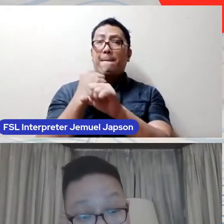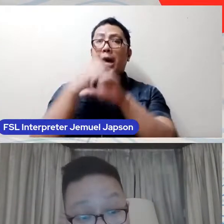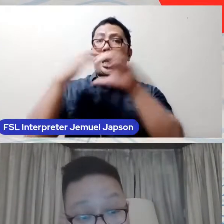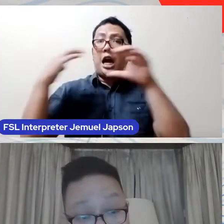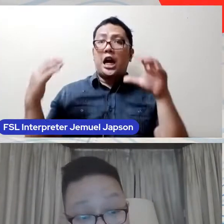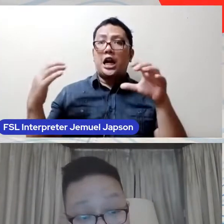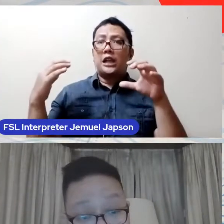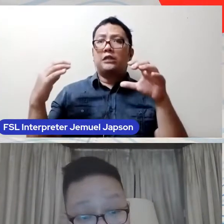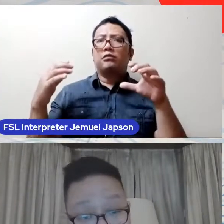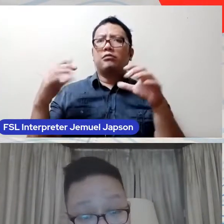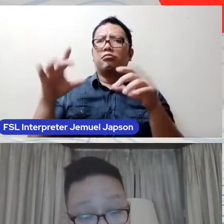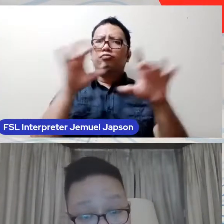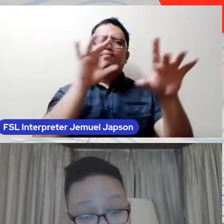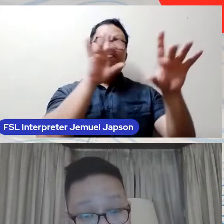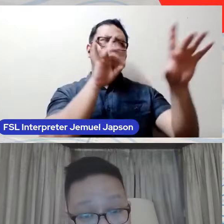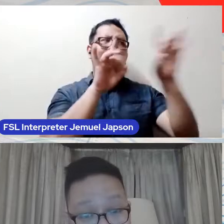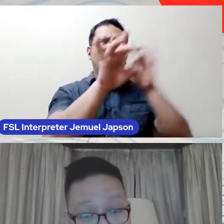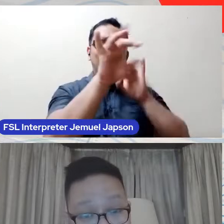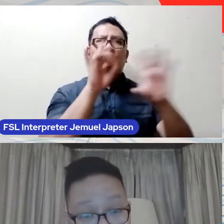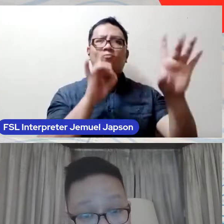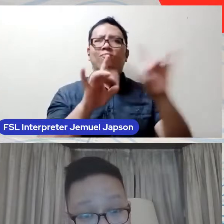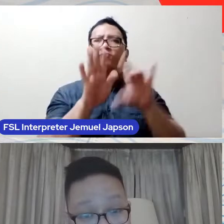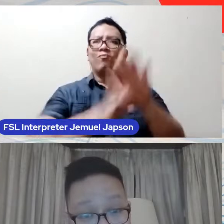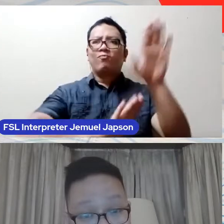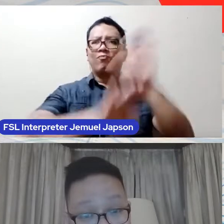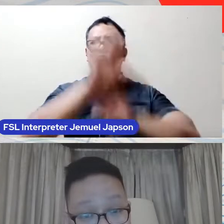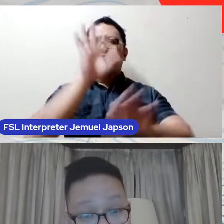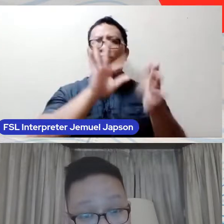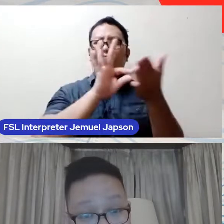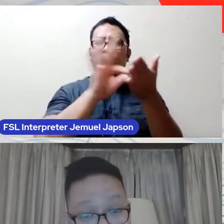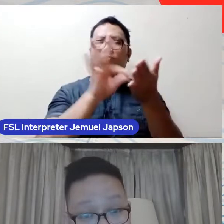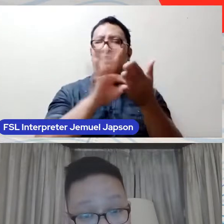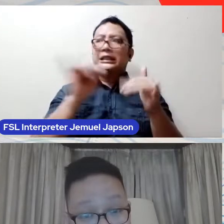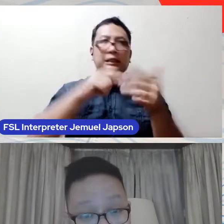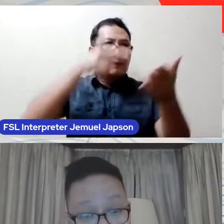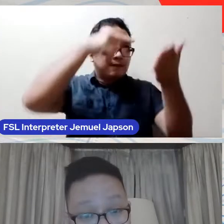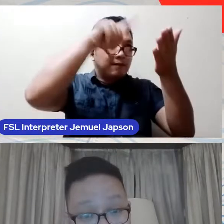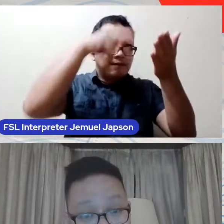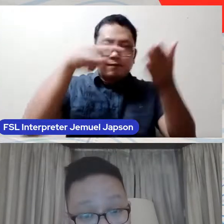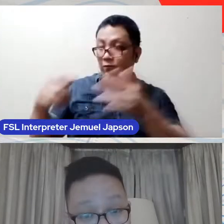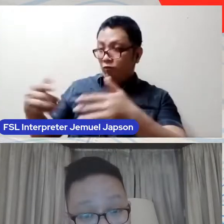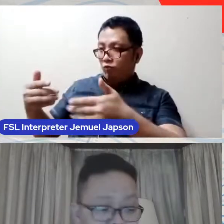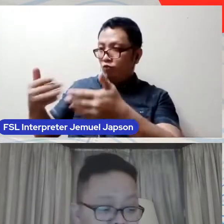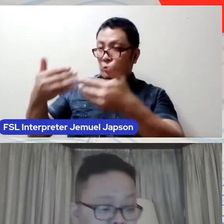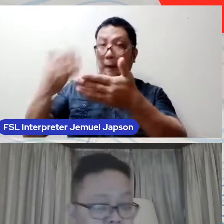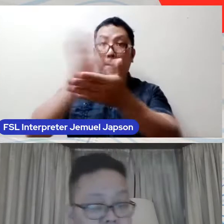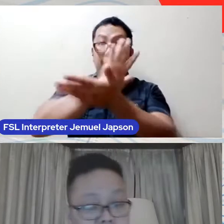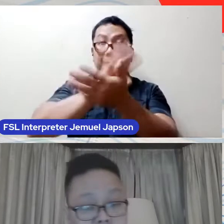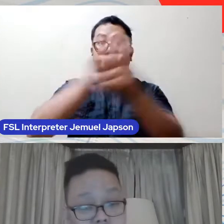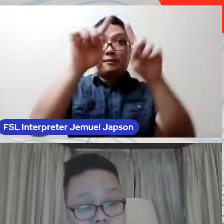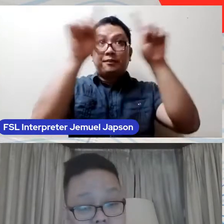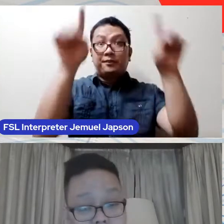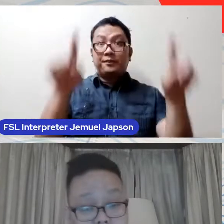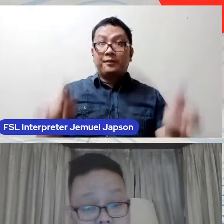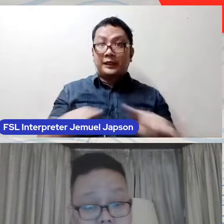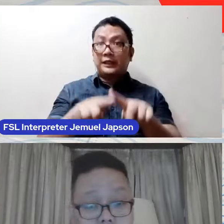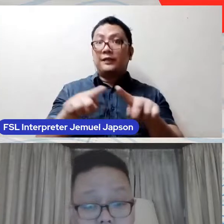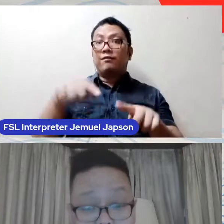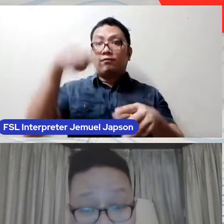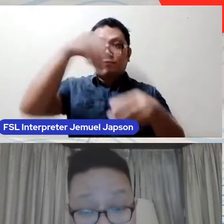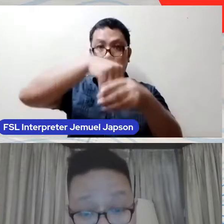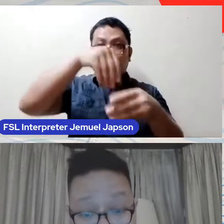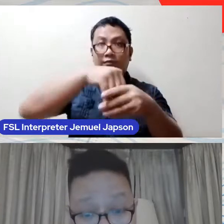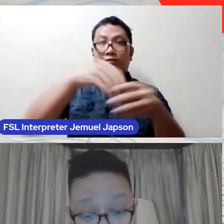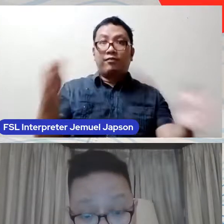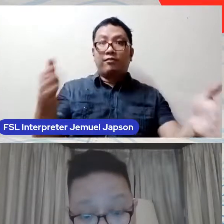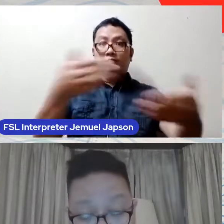Audit. Isa po itong check-up sa ginagawa sa ballot box at sa mga balota na nasa loob ng ballot box na